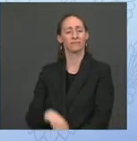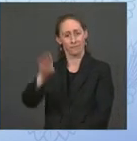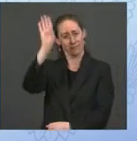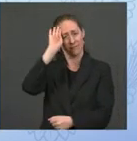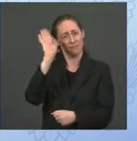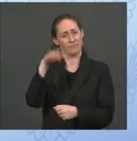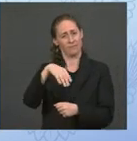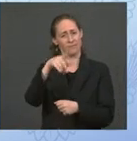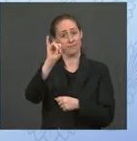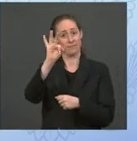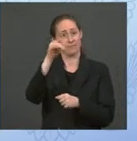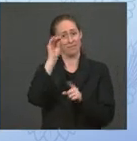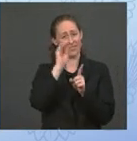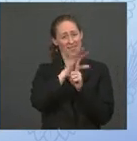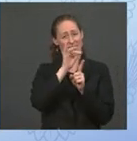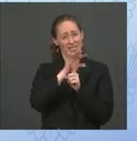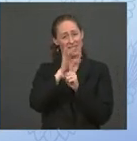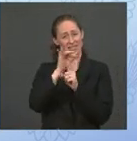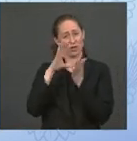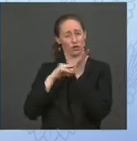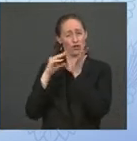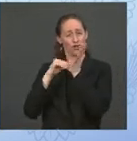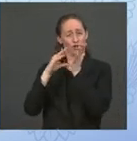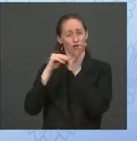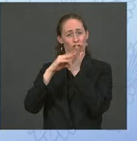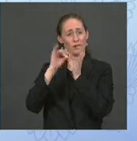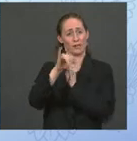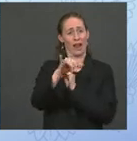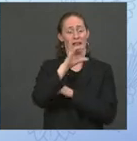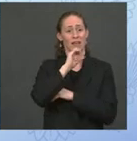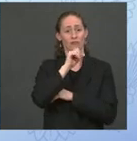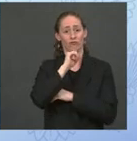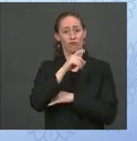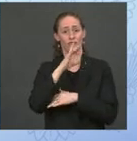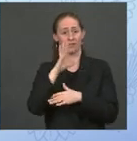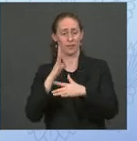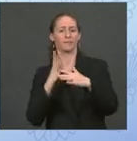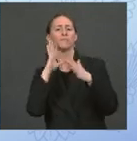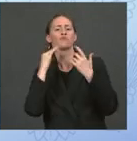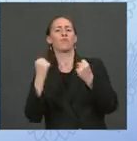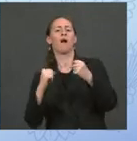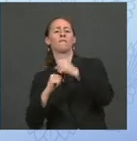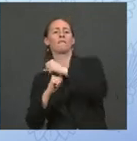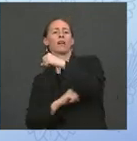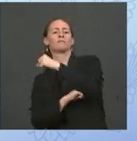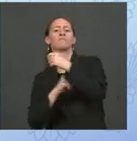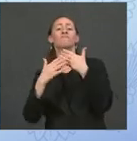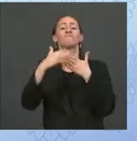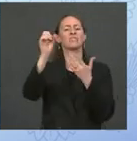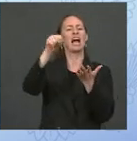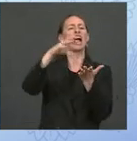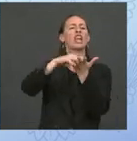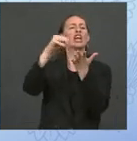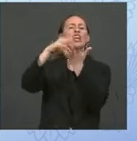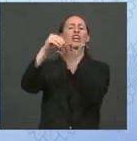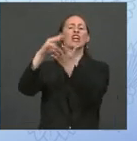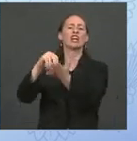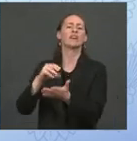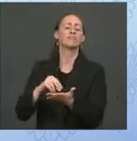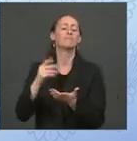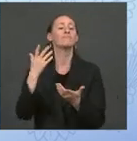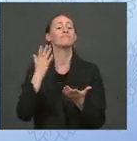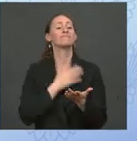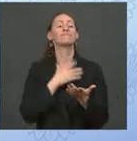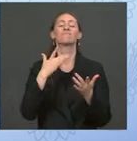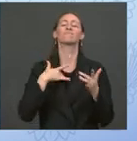come. One day in my class, I was reading a beloved children's book, and about 2 pages in, a student